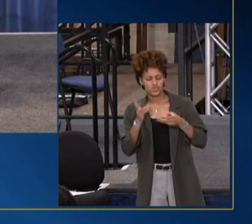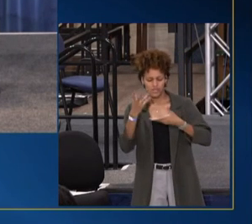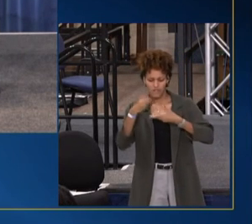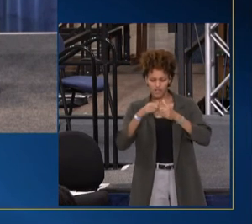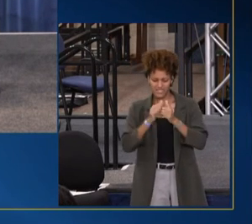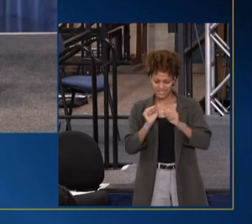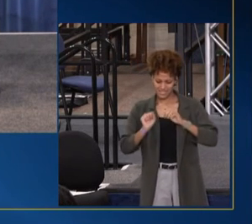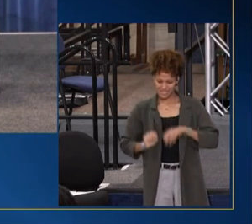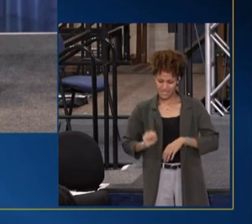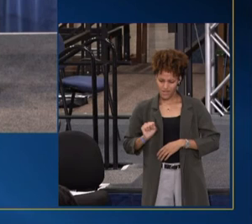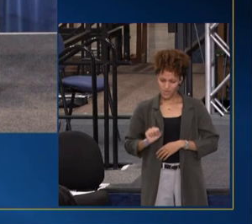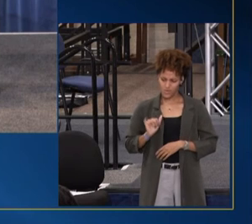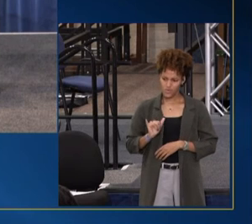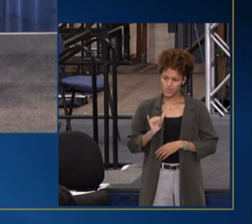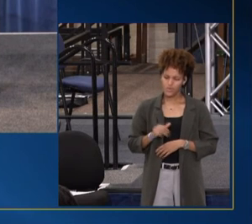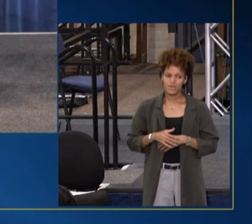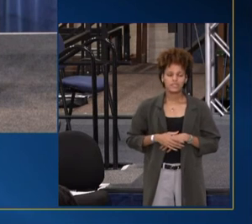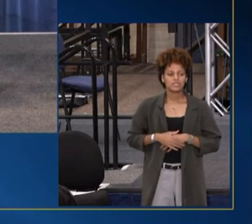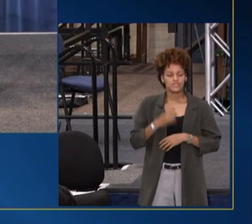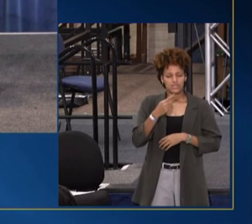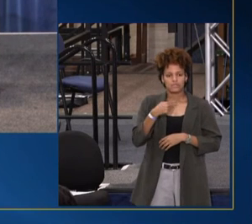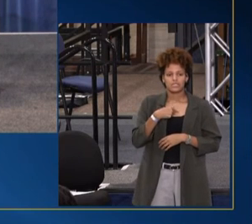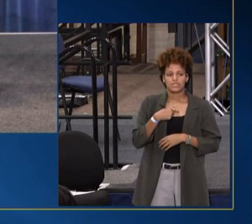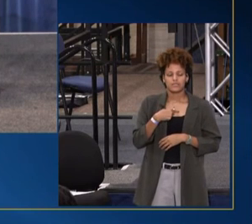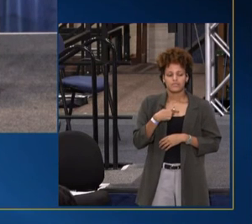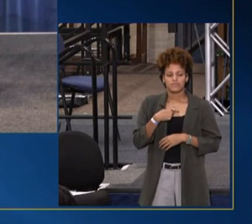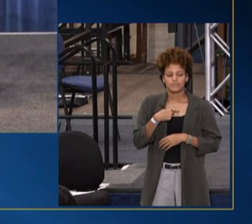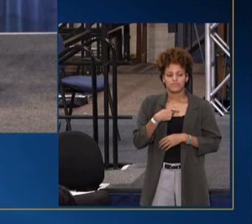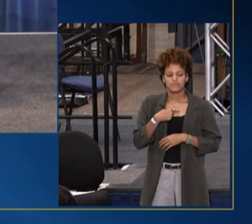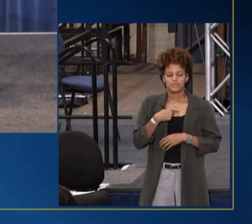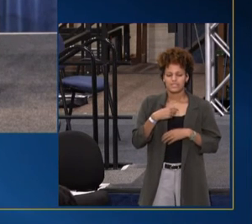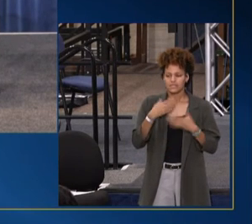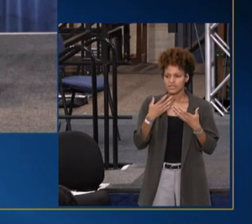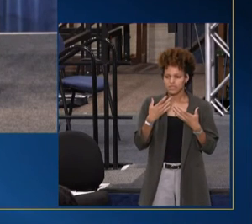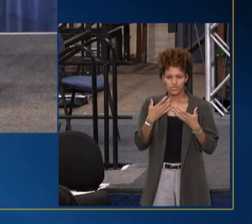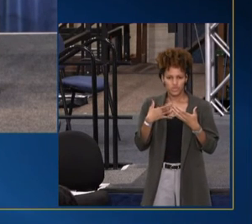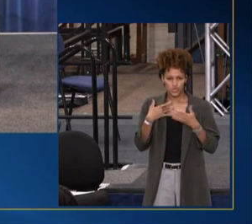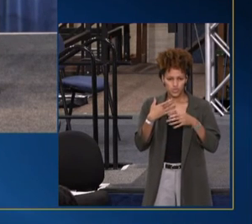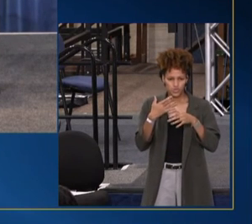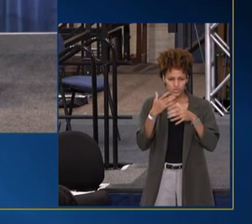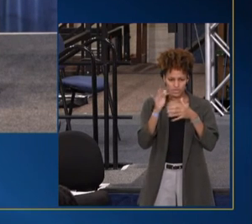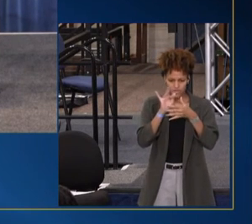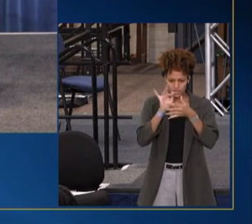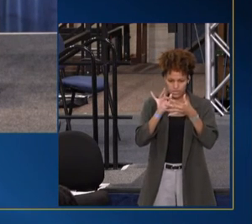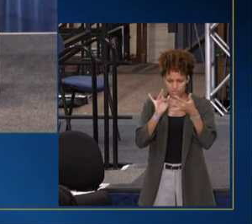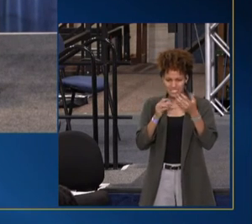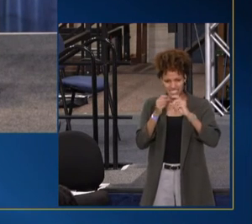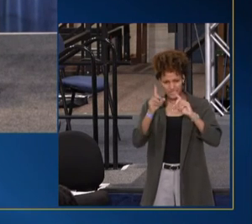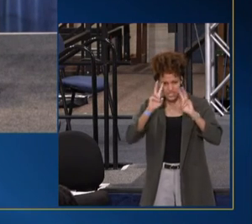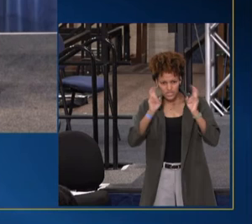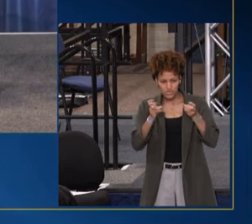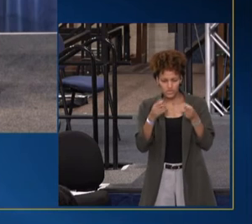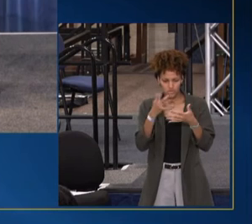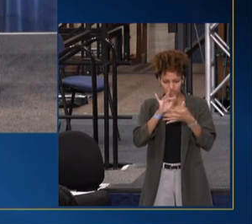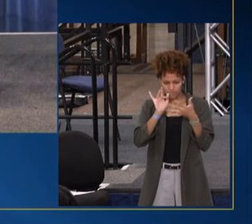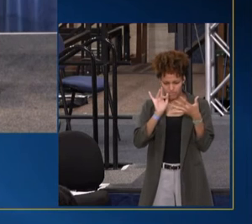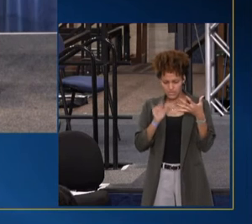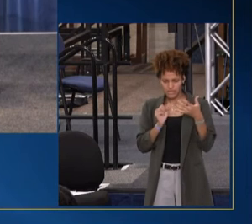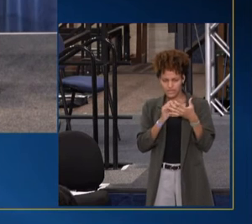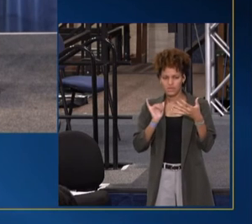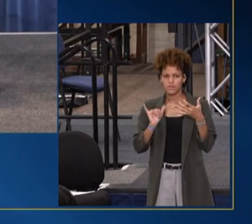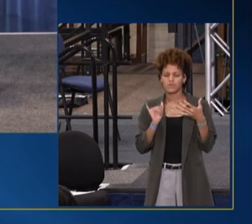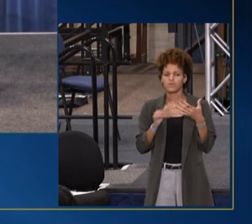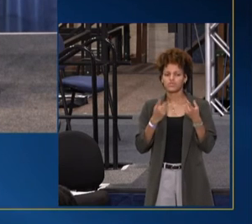South. And so it's for me, being able to touch all of those issues and be involved and to try to